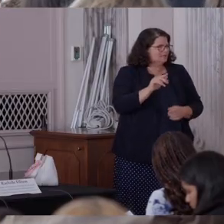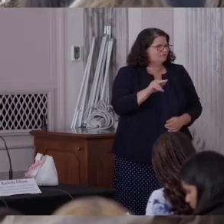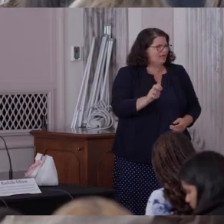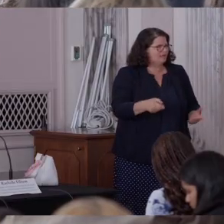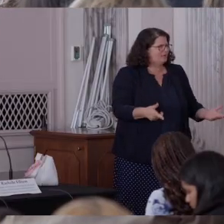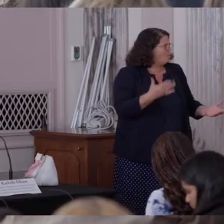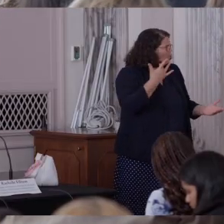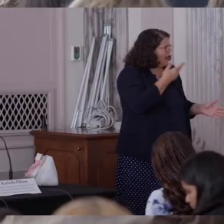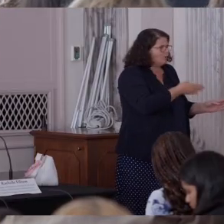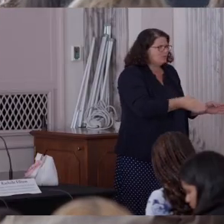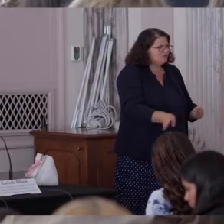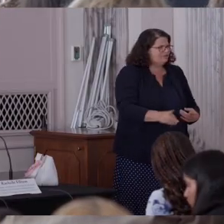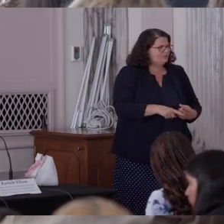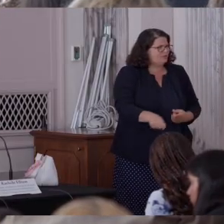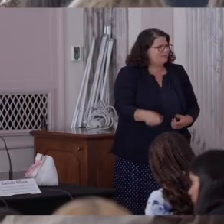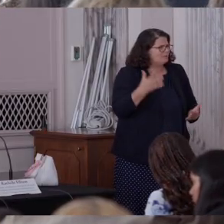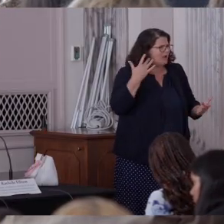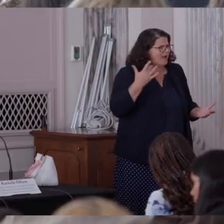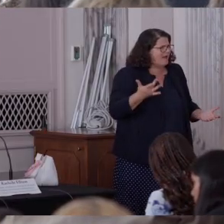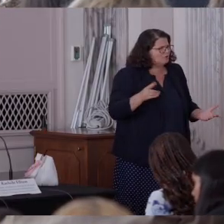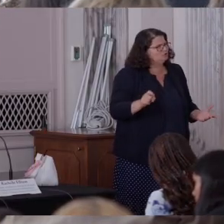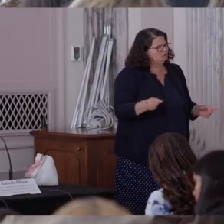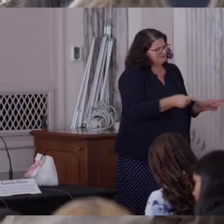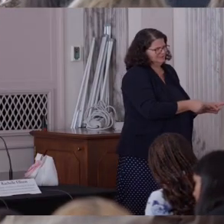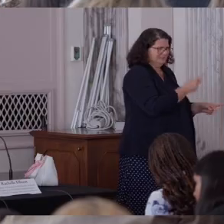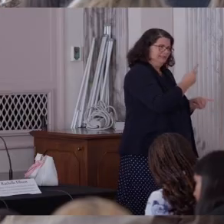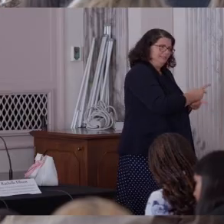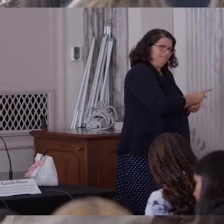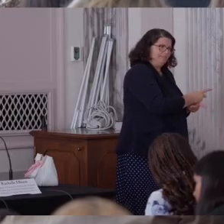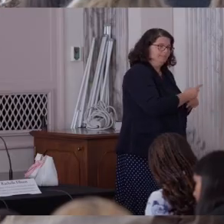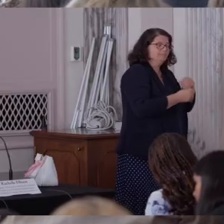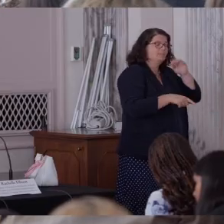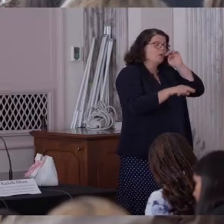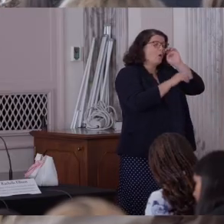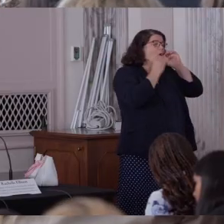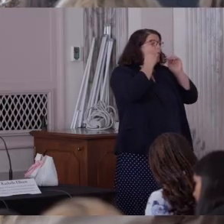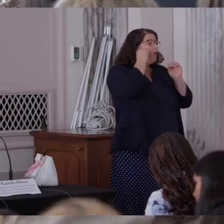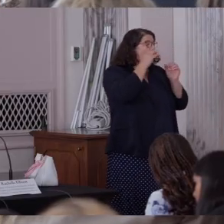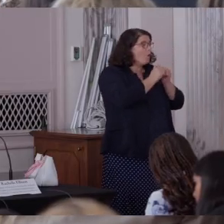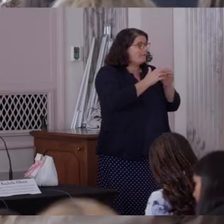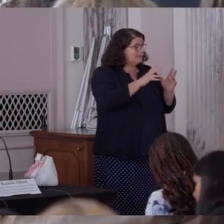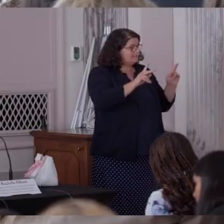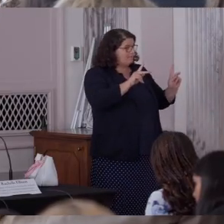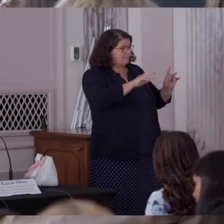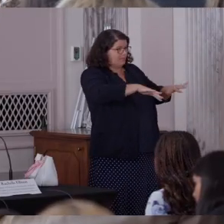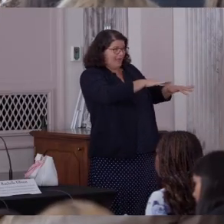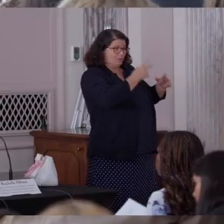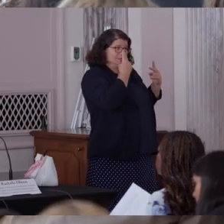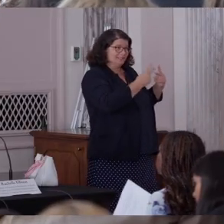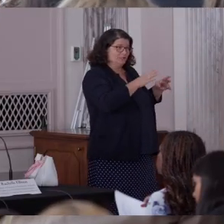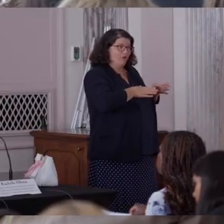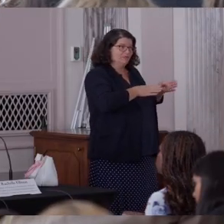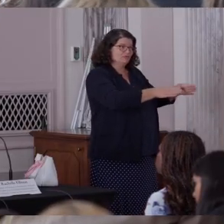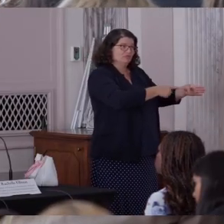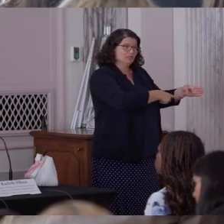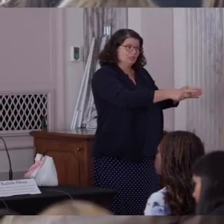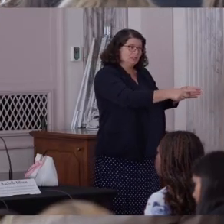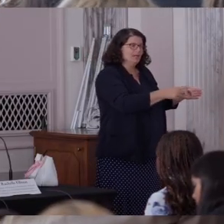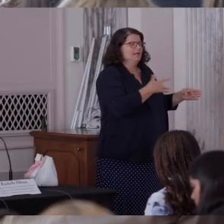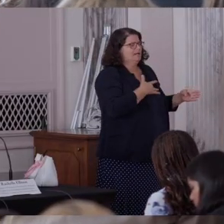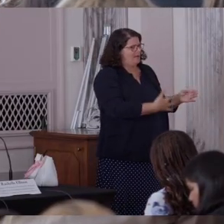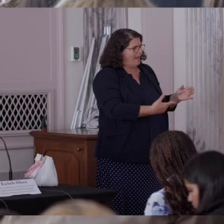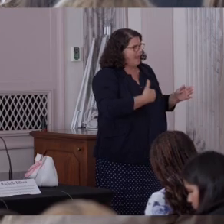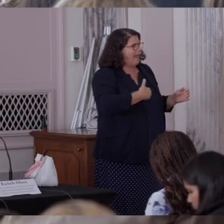that although the homeless population that you see on the street are people who sometimes have a higher level of